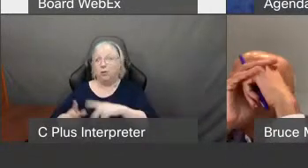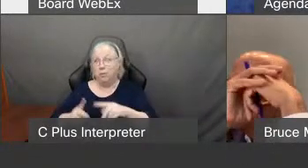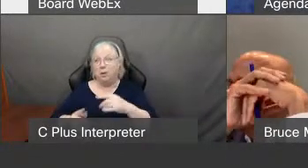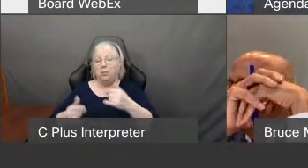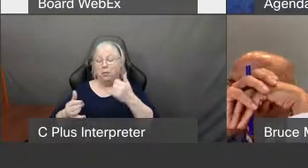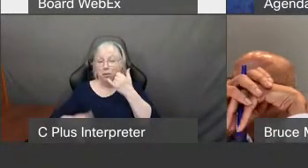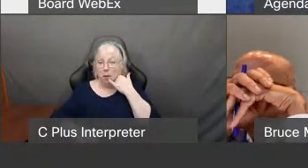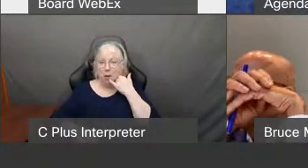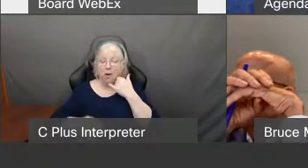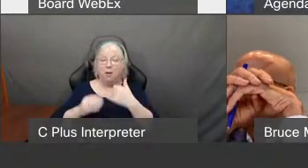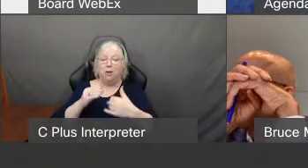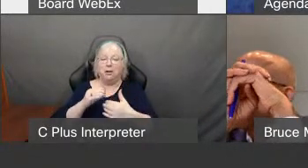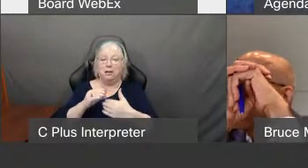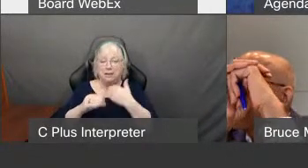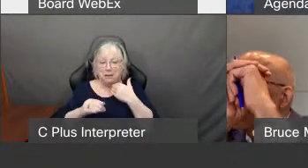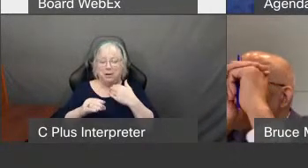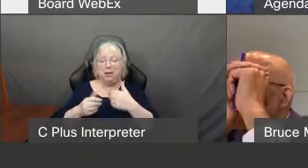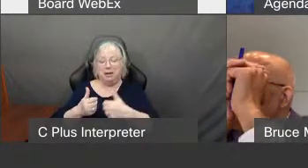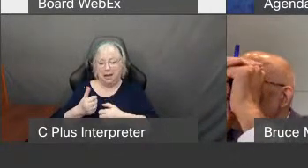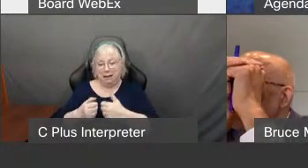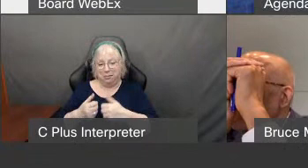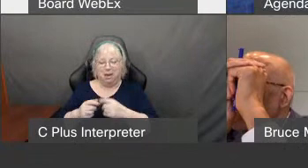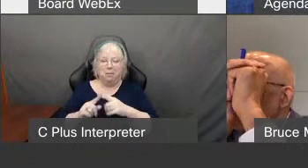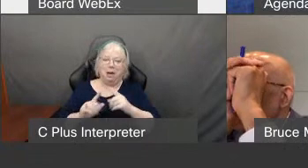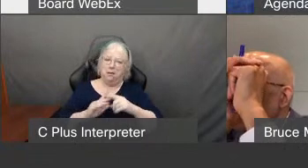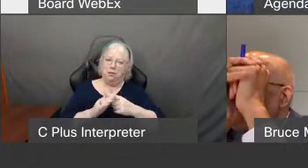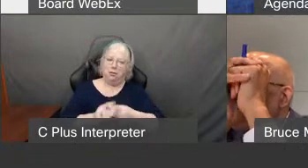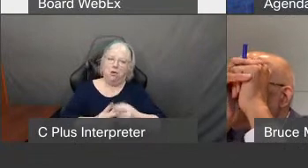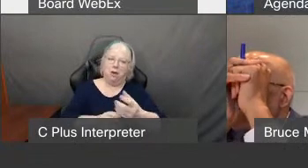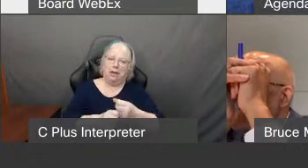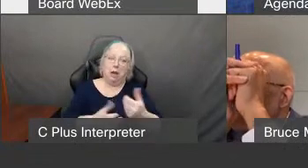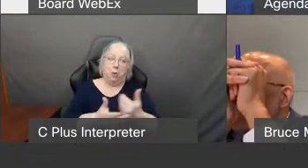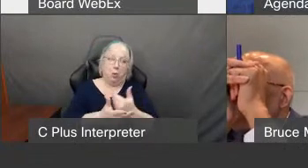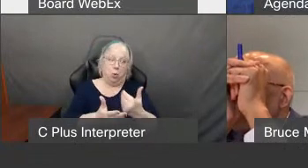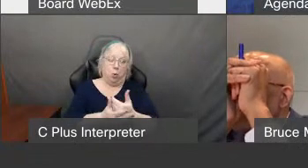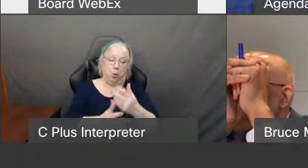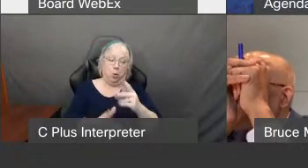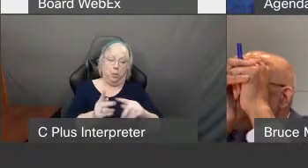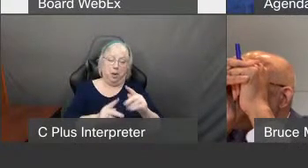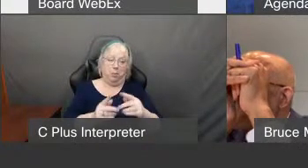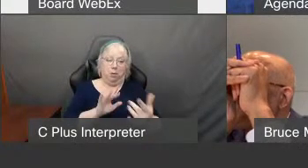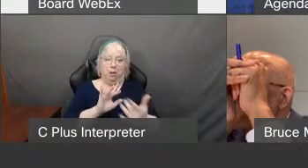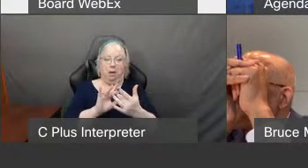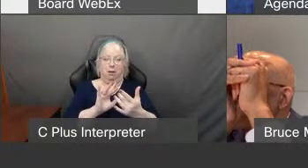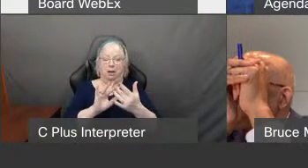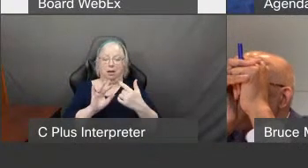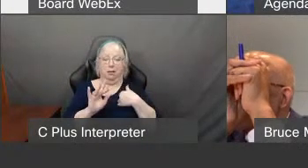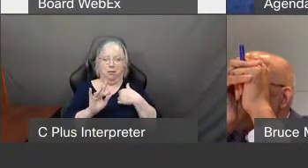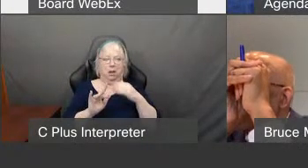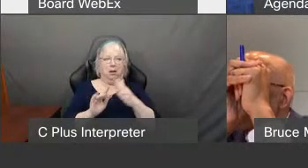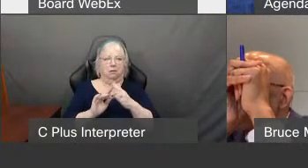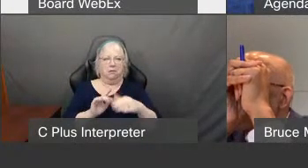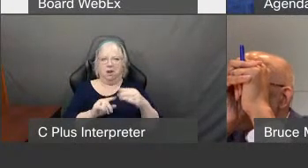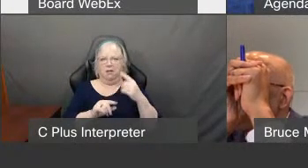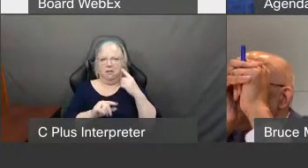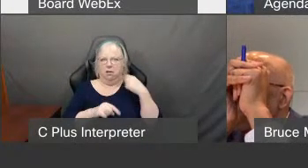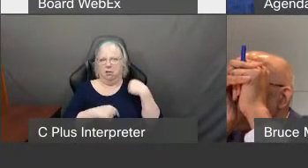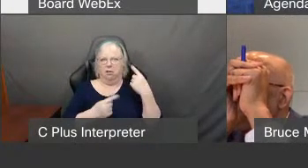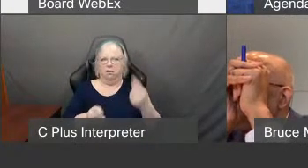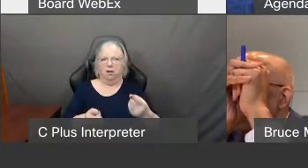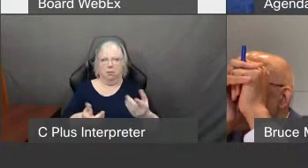me, but I've started to get a lot of new calls from people that I had never heard from